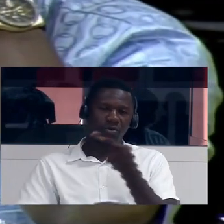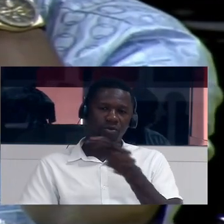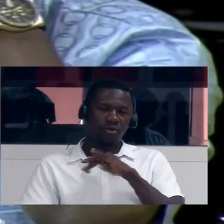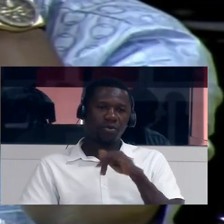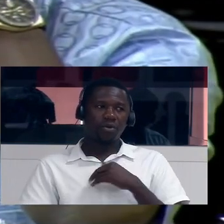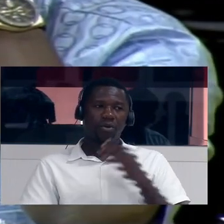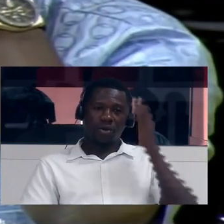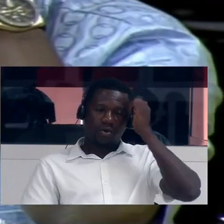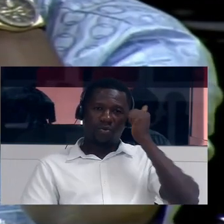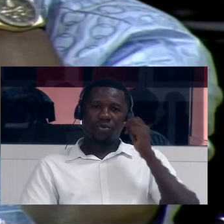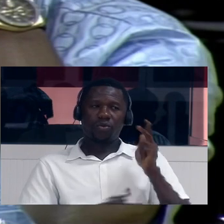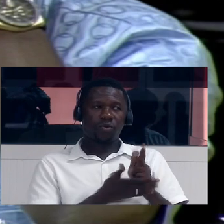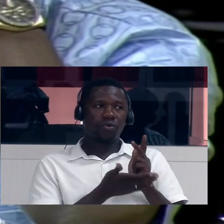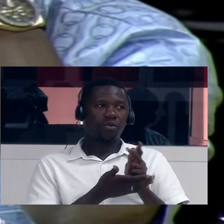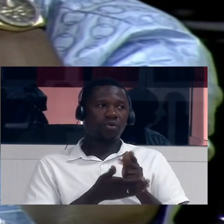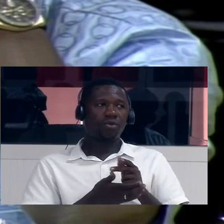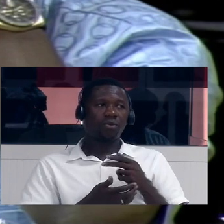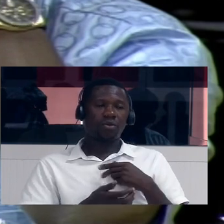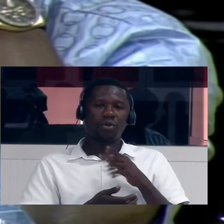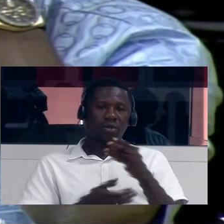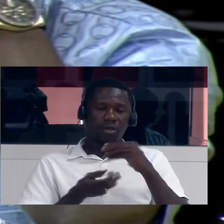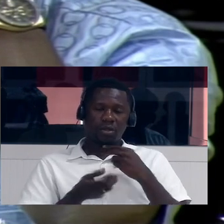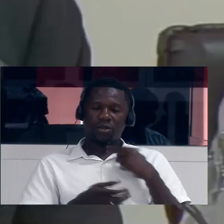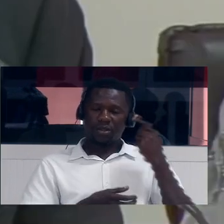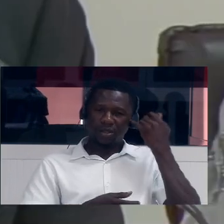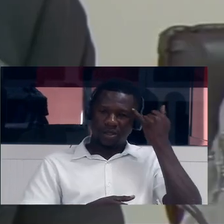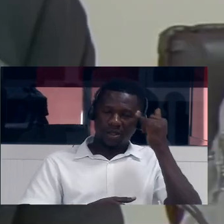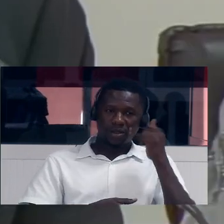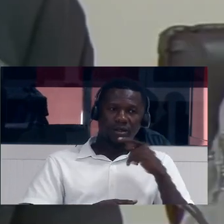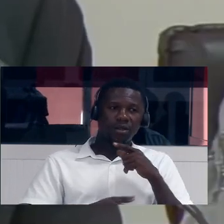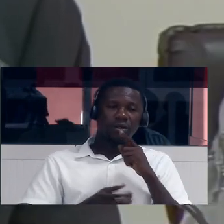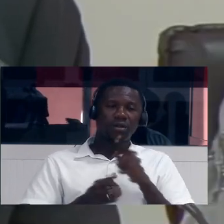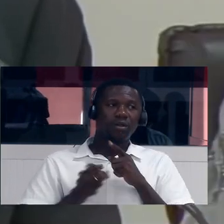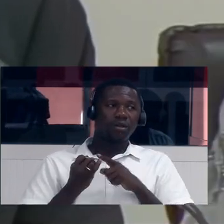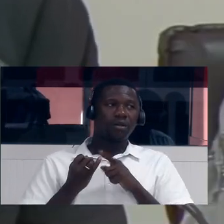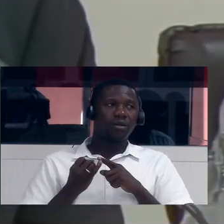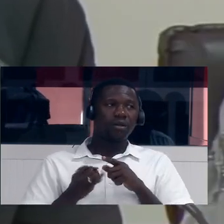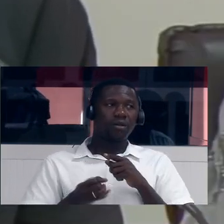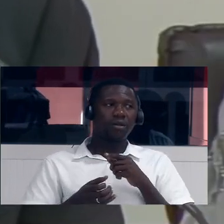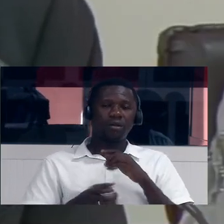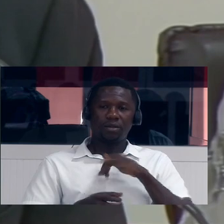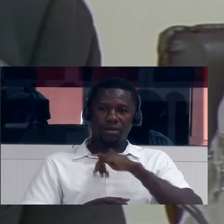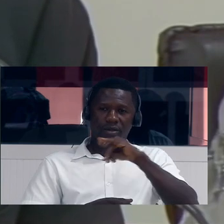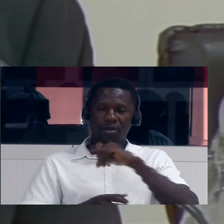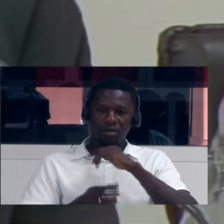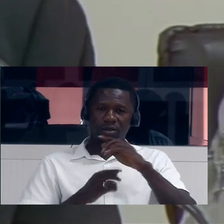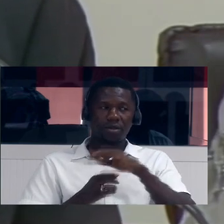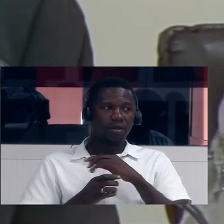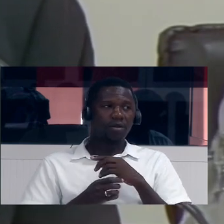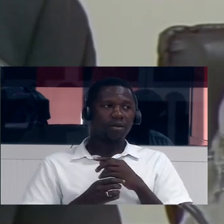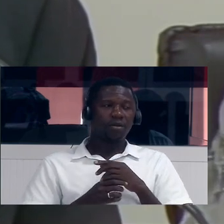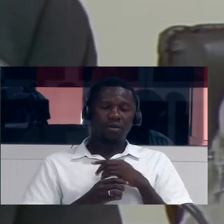I hope, witness, you don't get the impression that this exchange